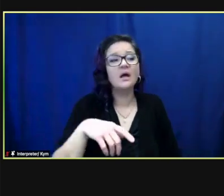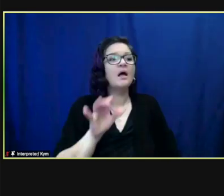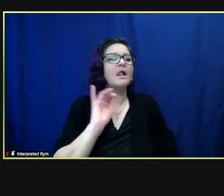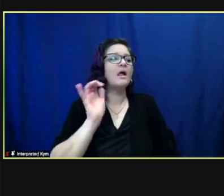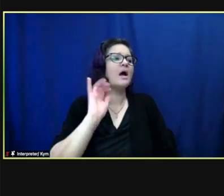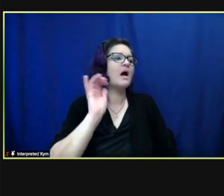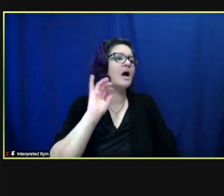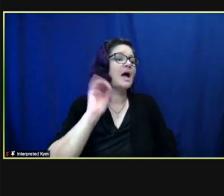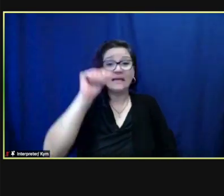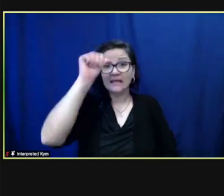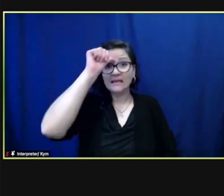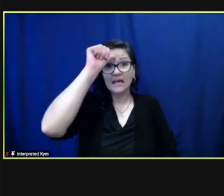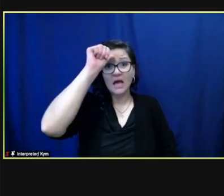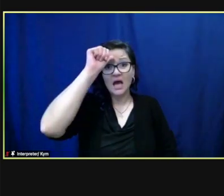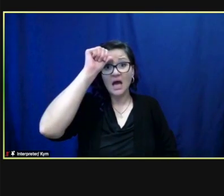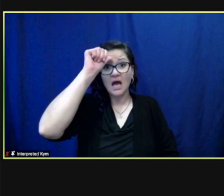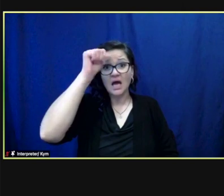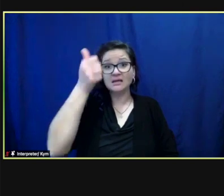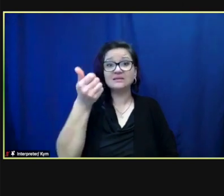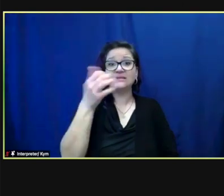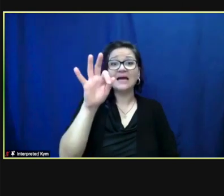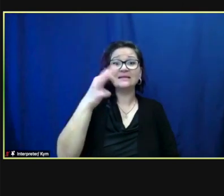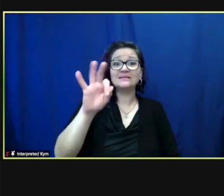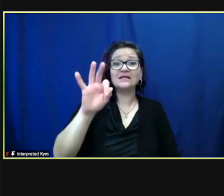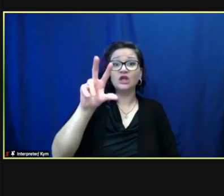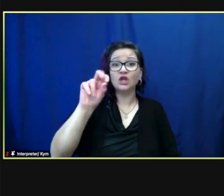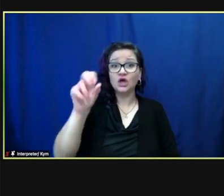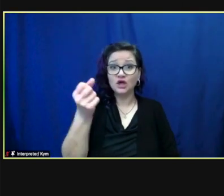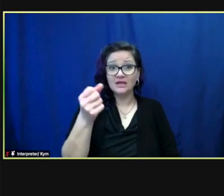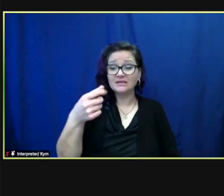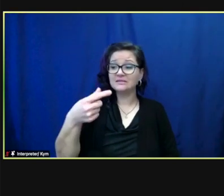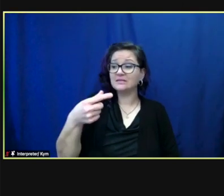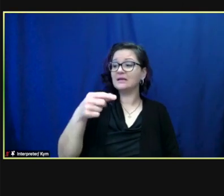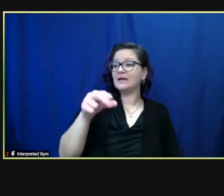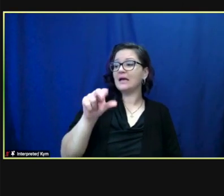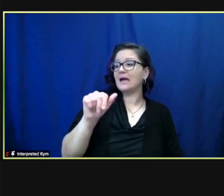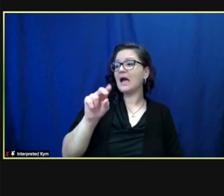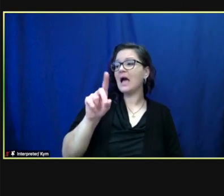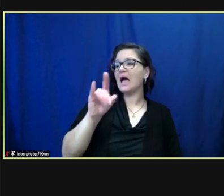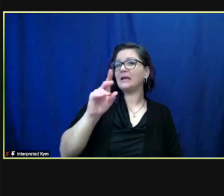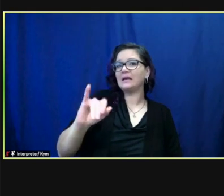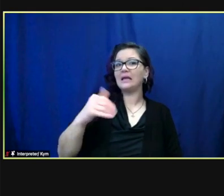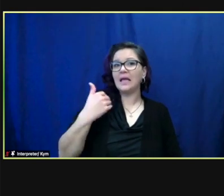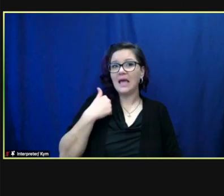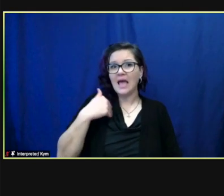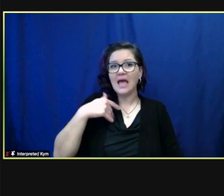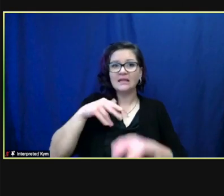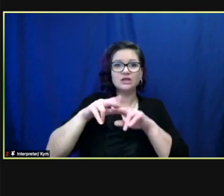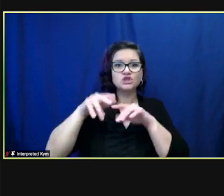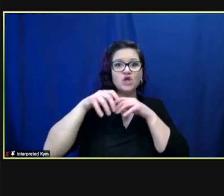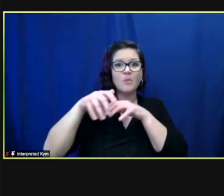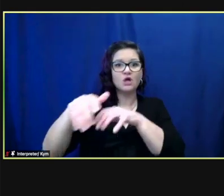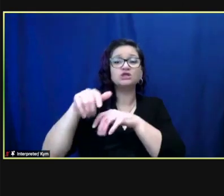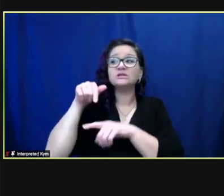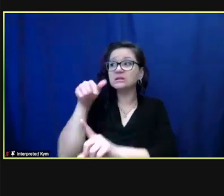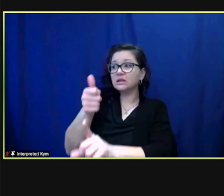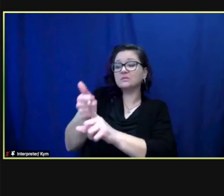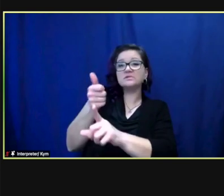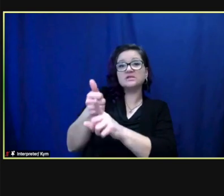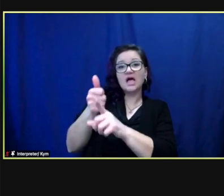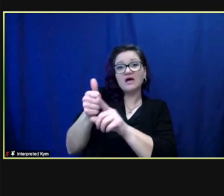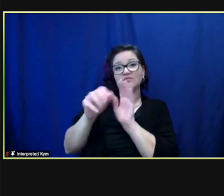in India in the 1930s, Gandhi had called the salt marches, and he was sort of the model then for